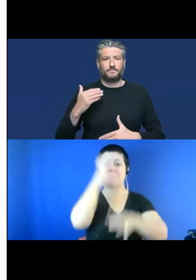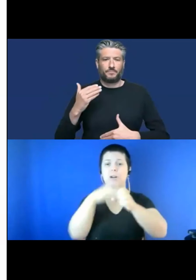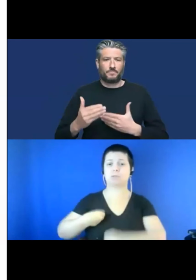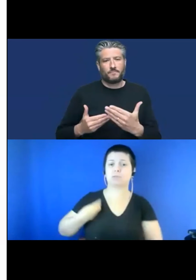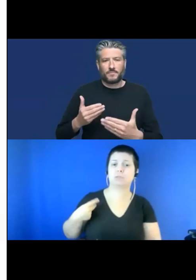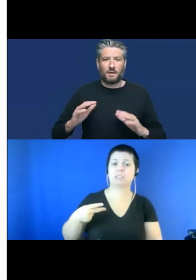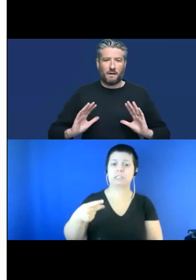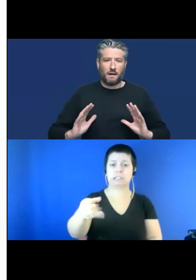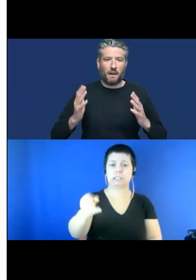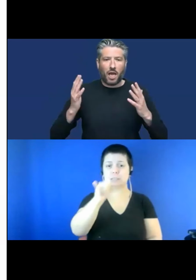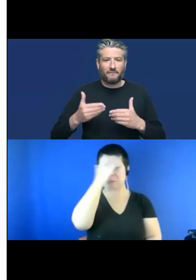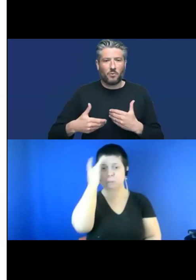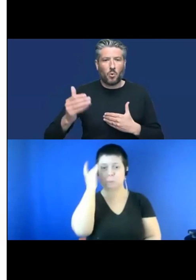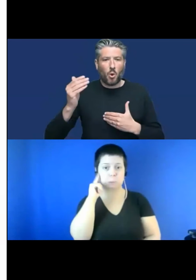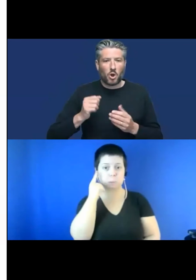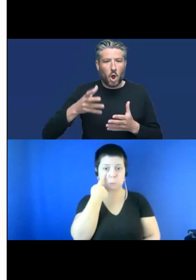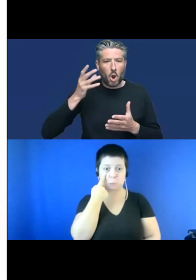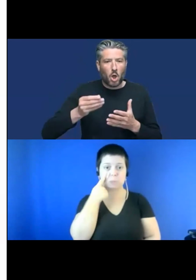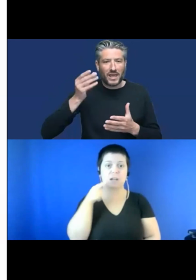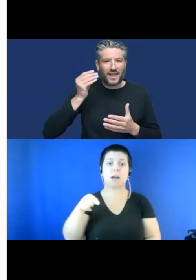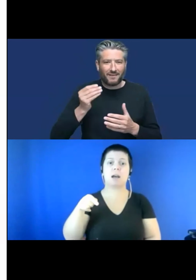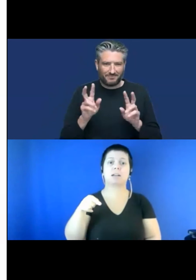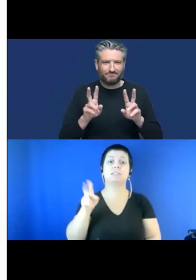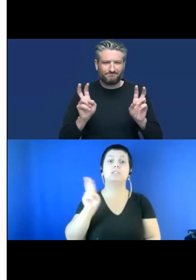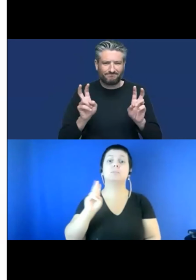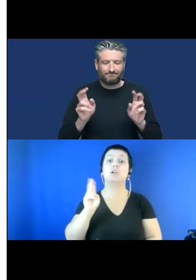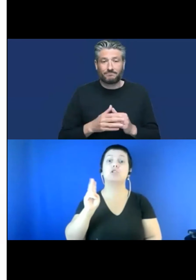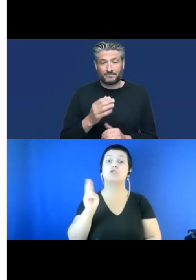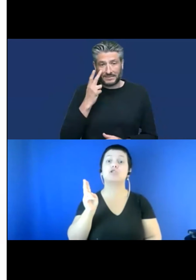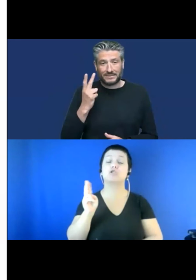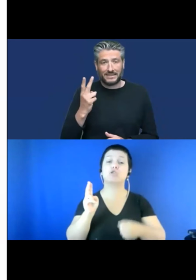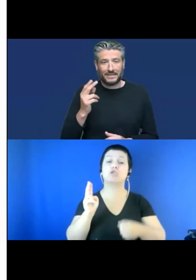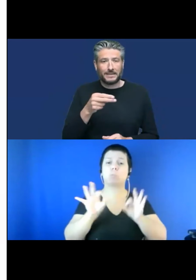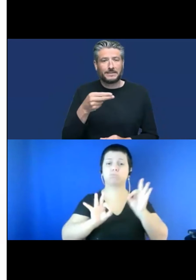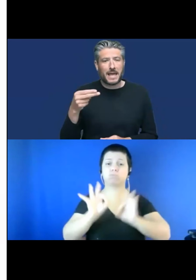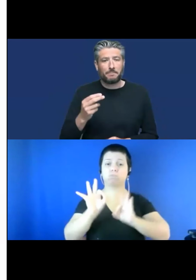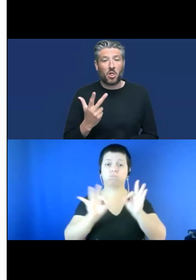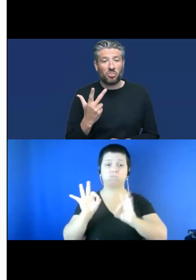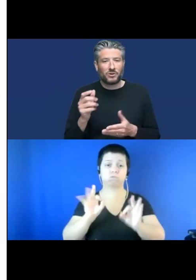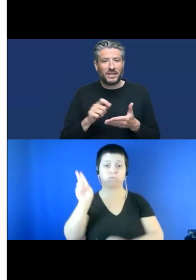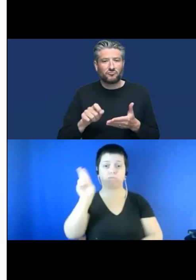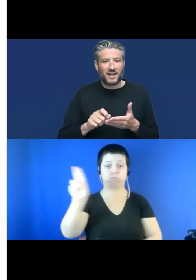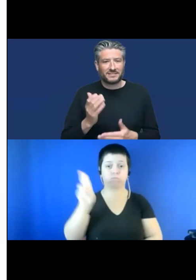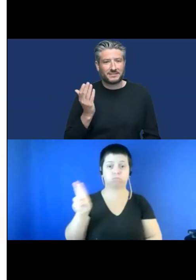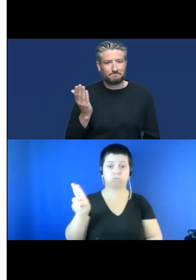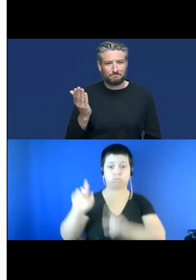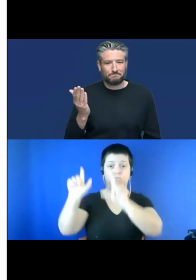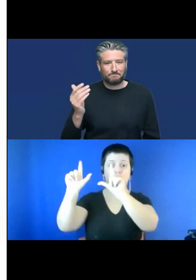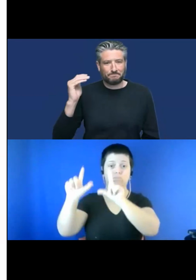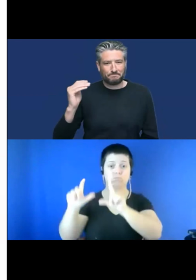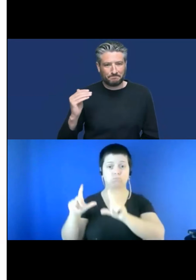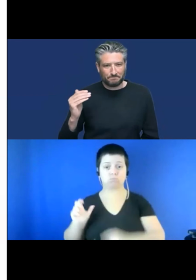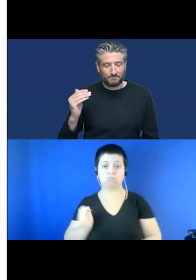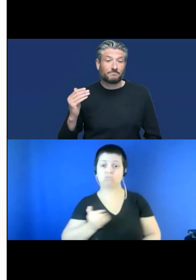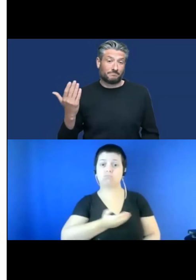was co-edited by Marleen Janssen, Timothy Hartshorn, and myself. And so I'm going to present to